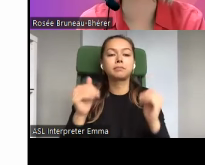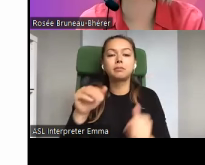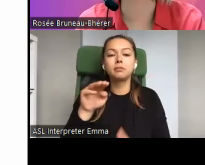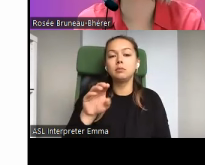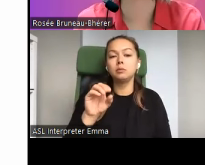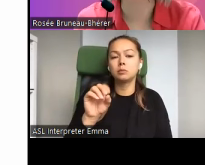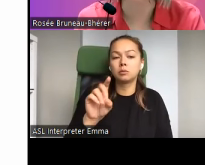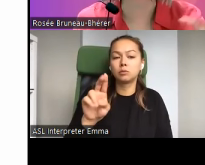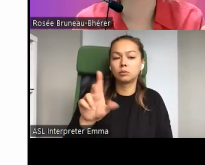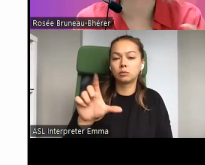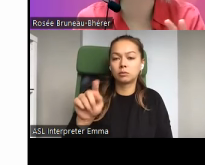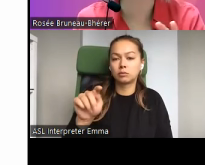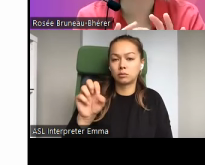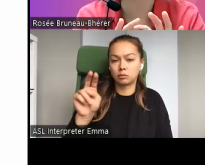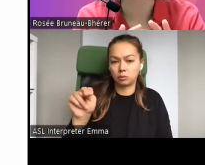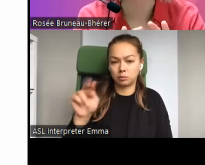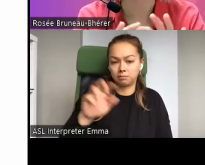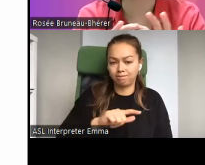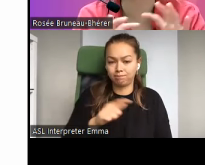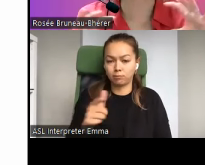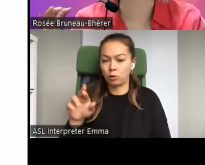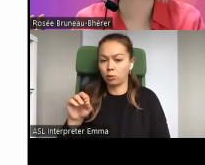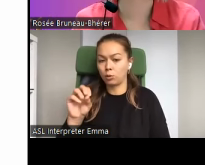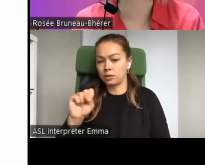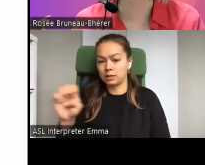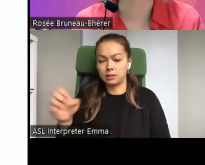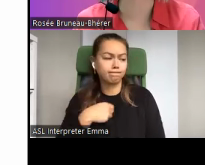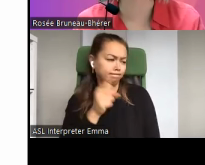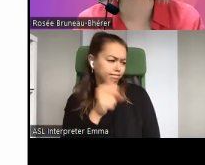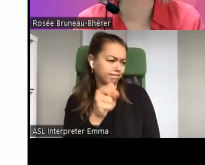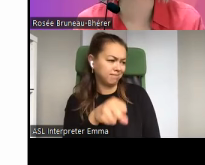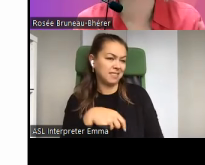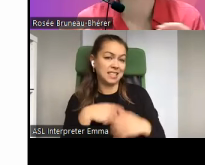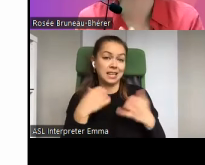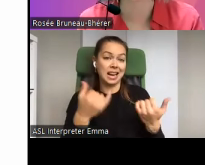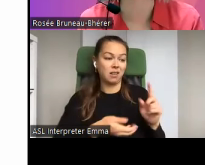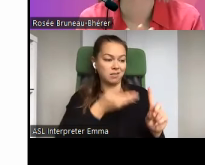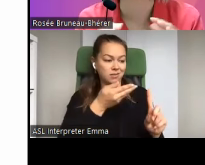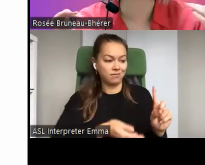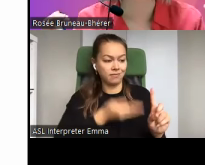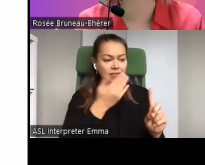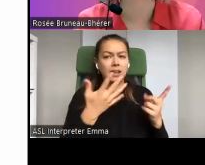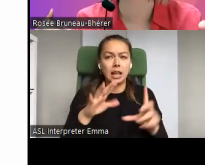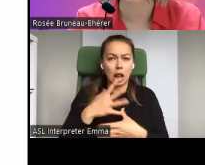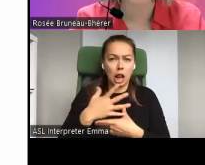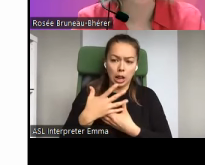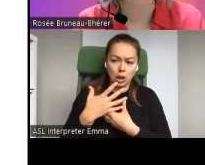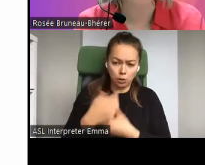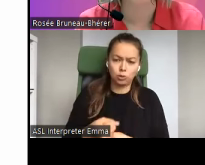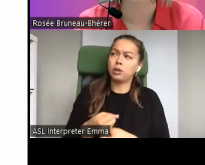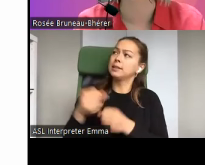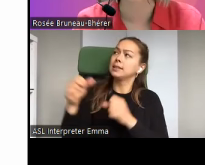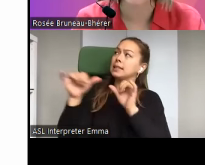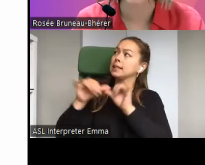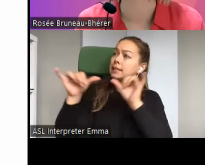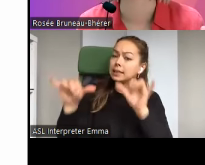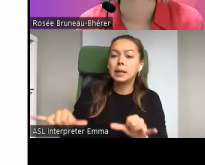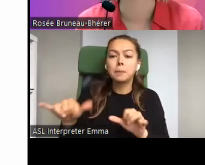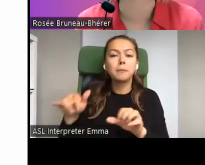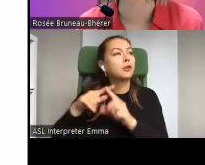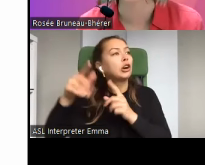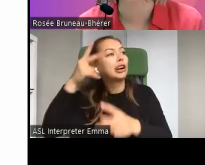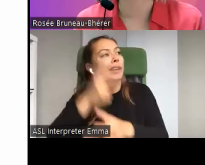So once Jeremy's learned to trust the system of caregivers around him, whether it be his foster family, the